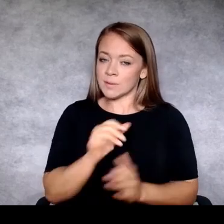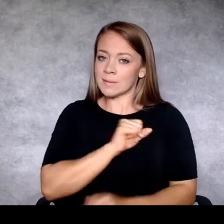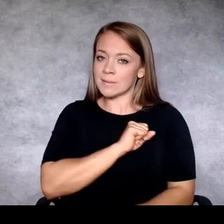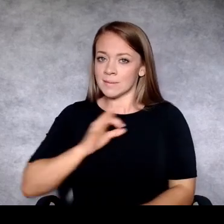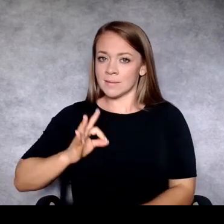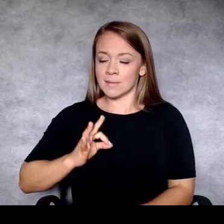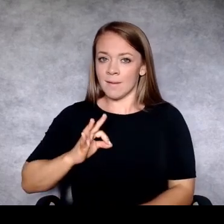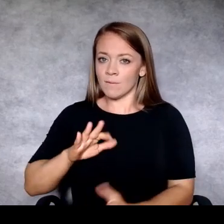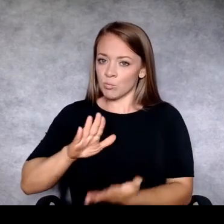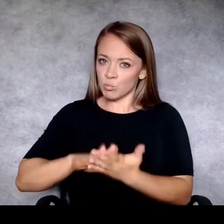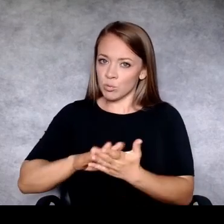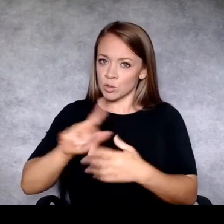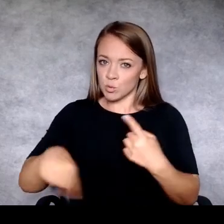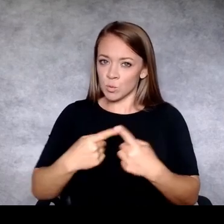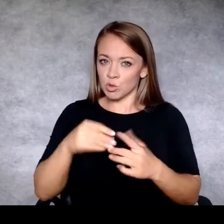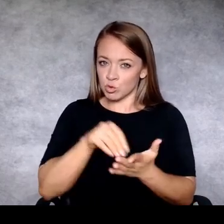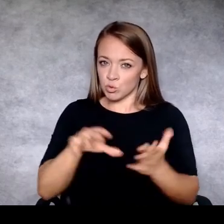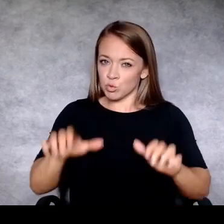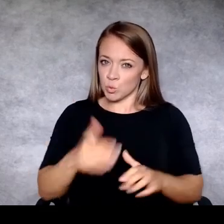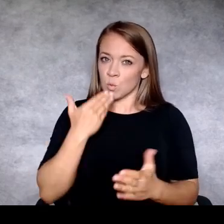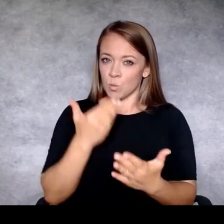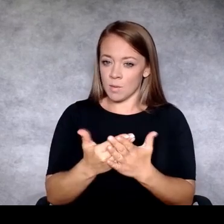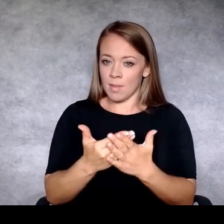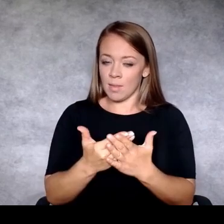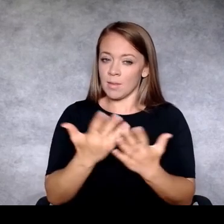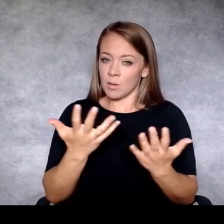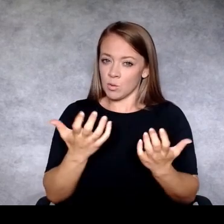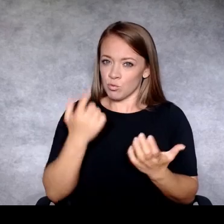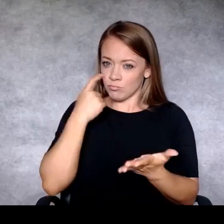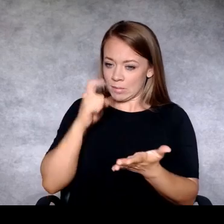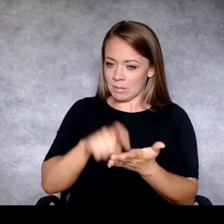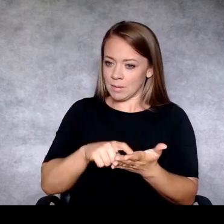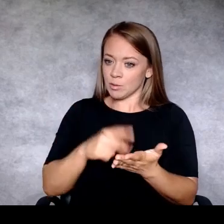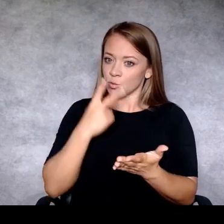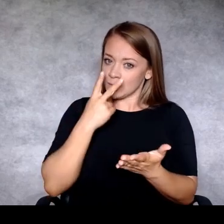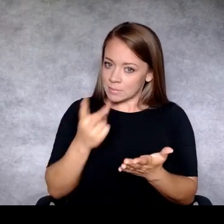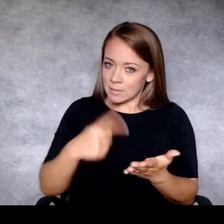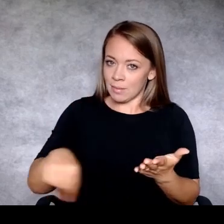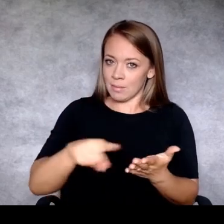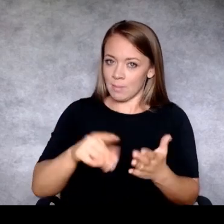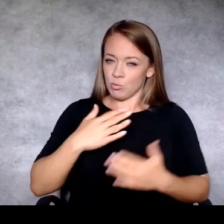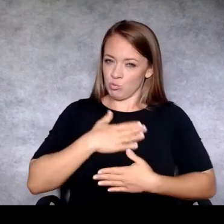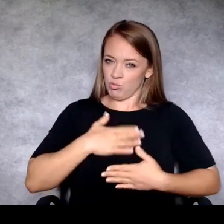your students are doing well, that you want them to know that you see and appreciate.